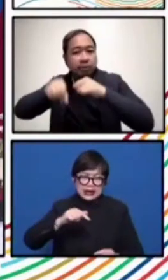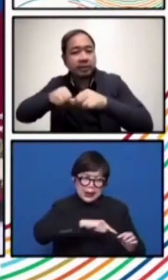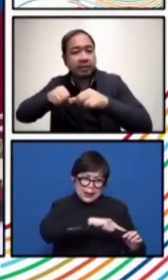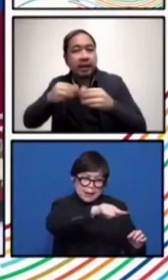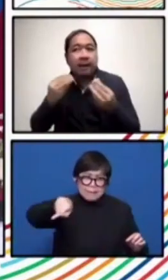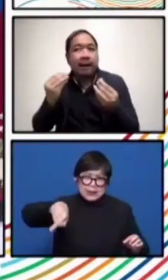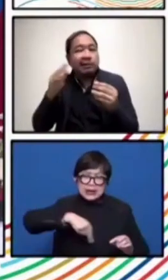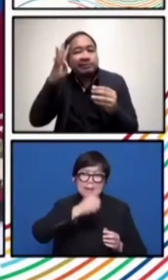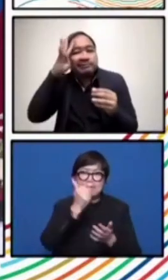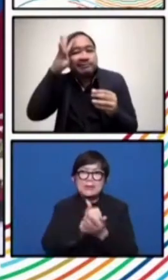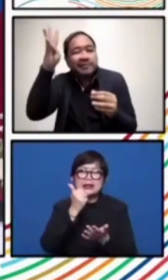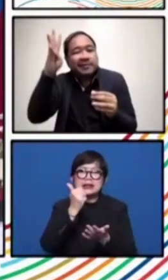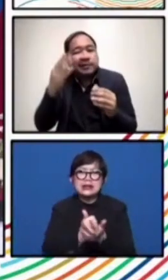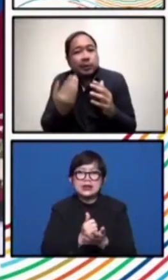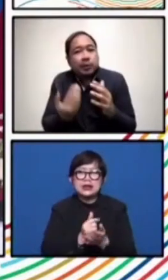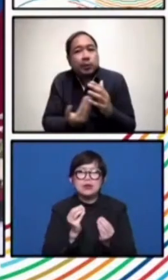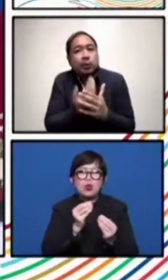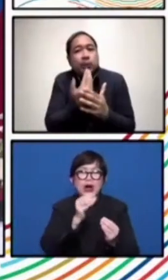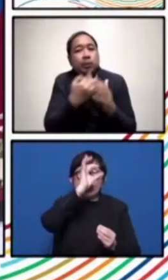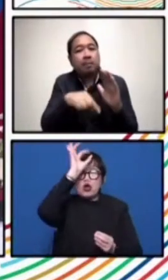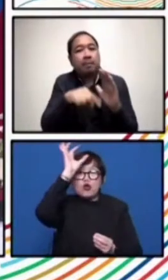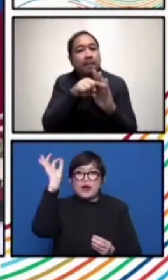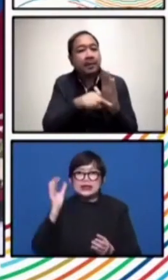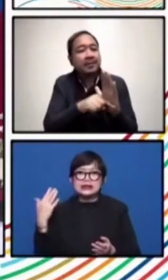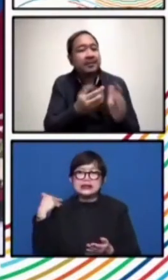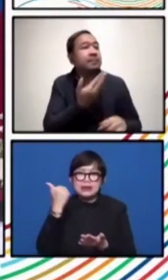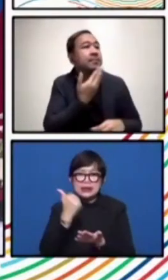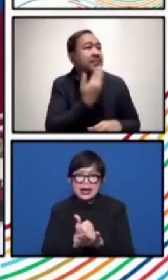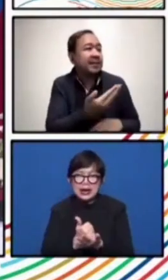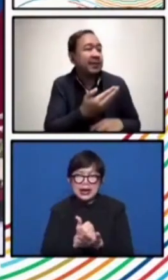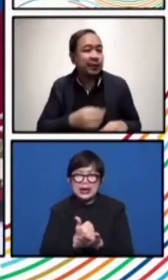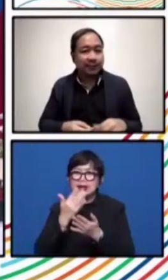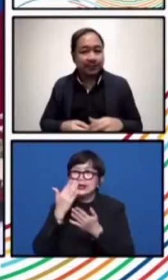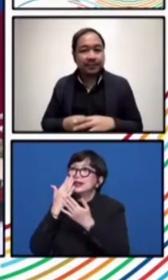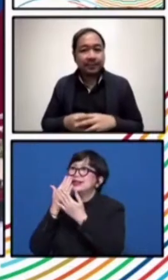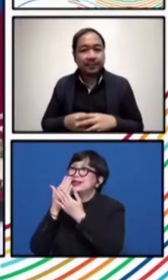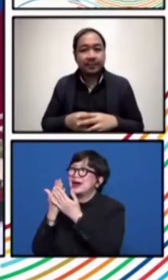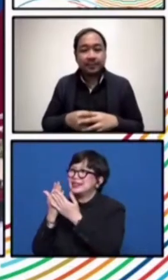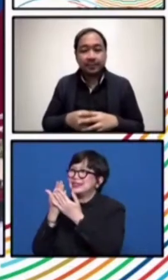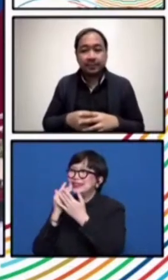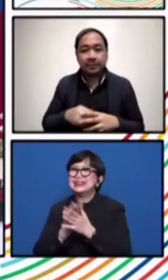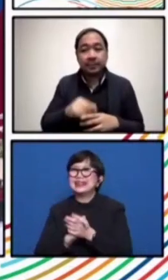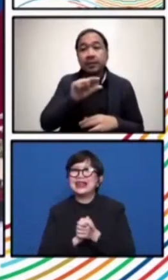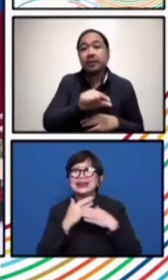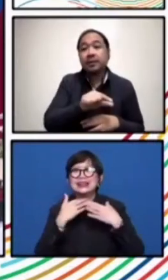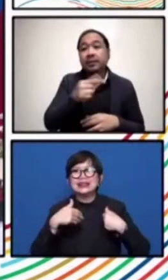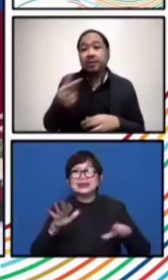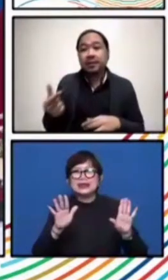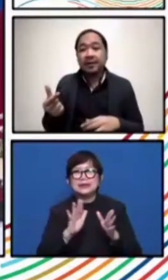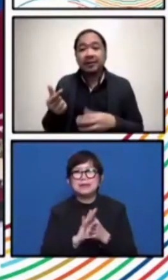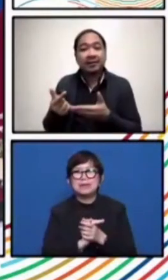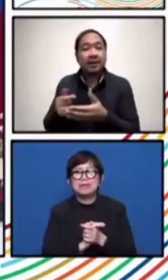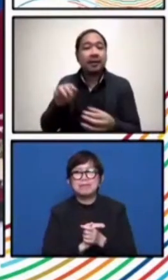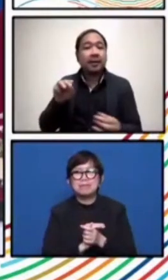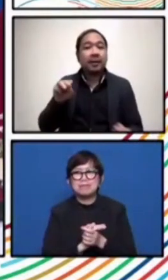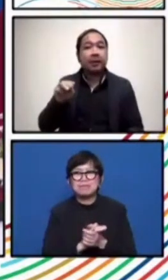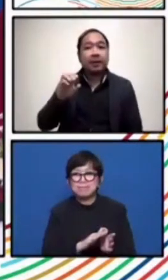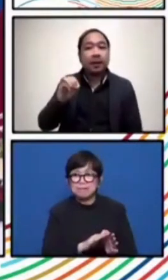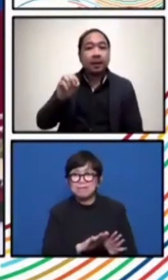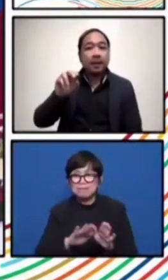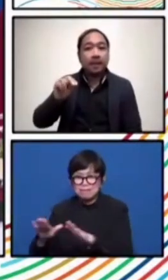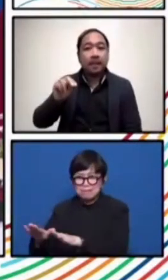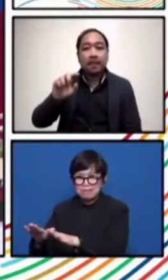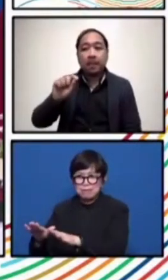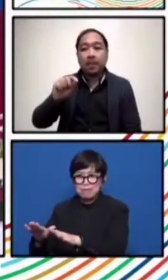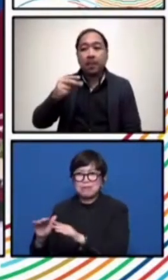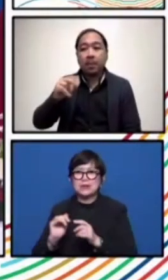uh policies thank you uh I I will move on to Mr montian uh given